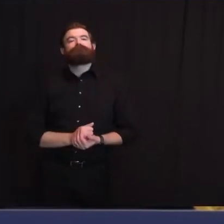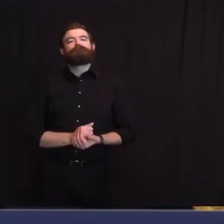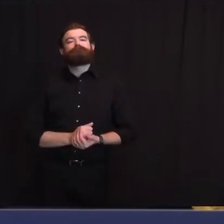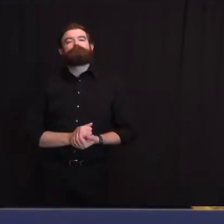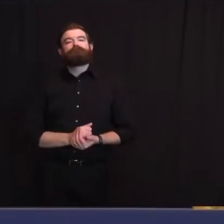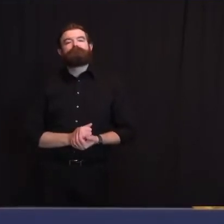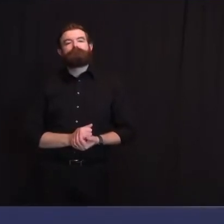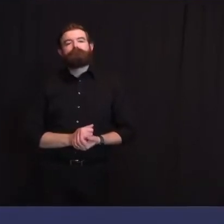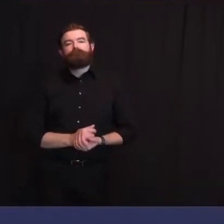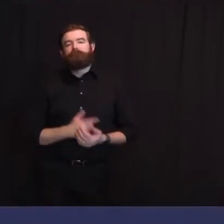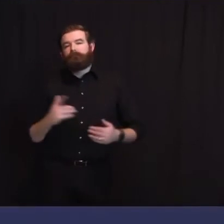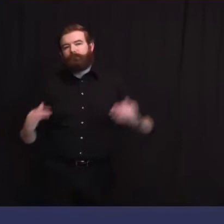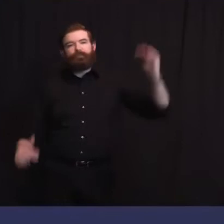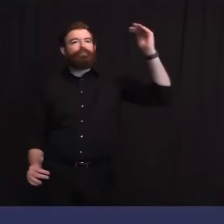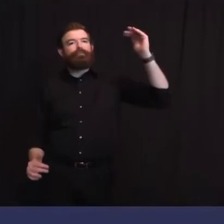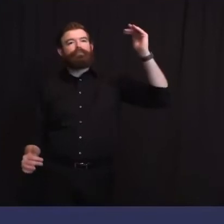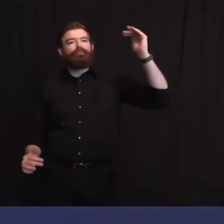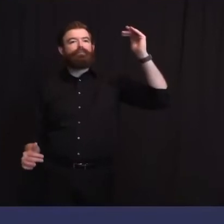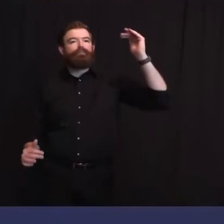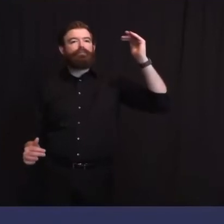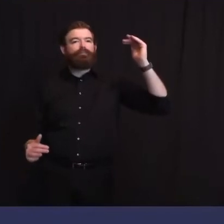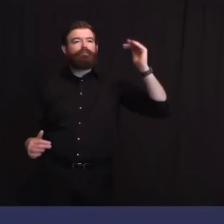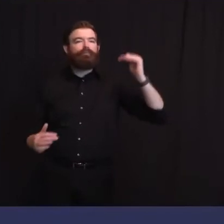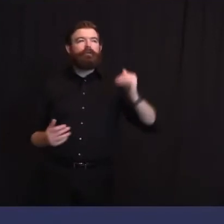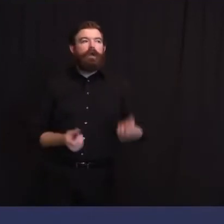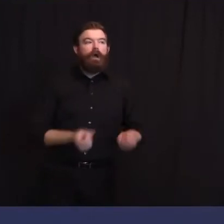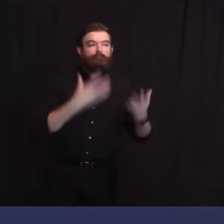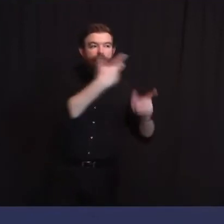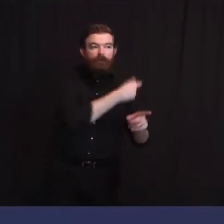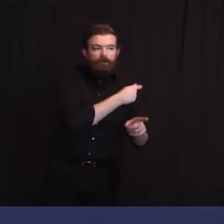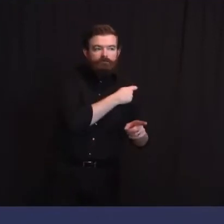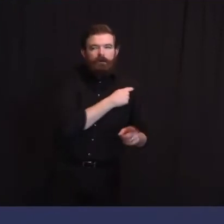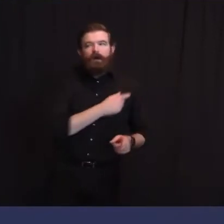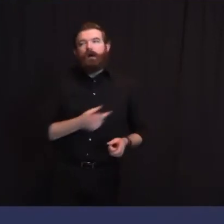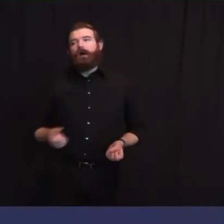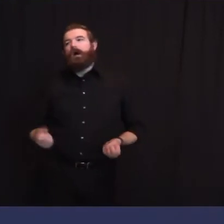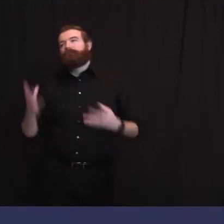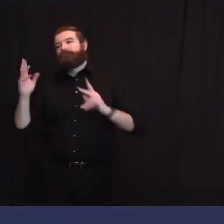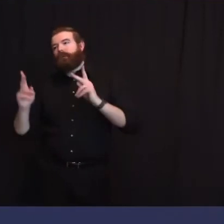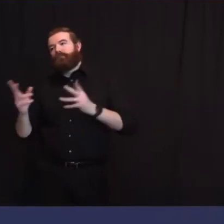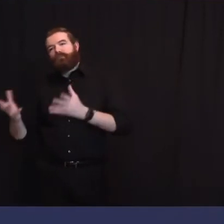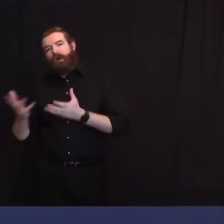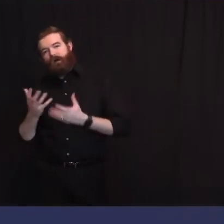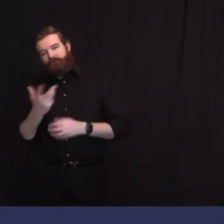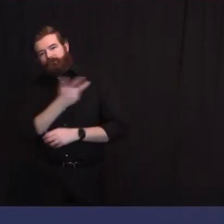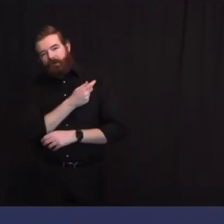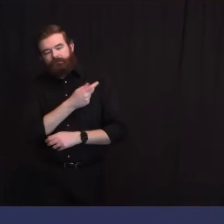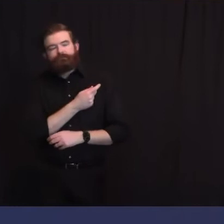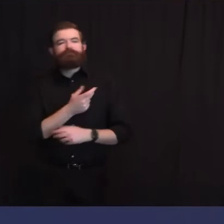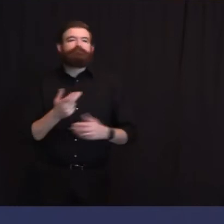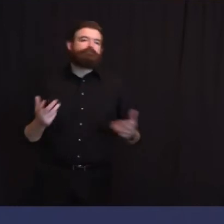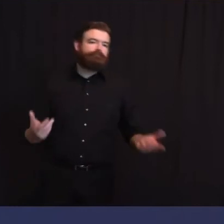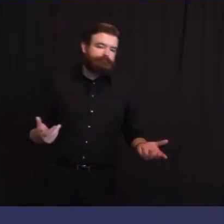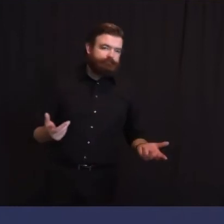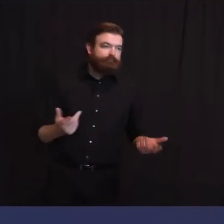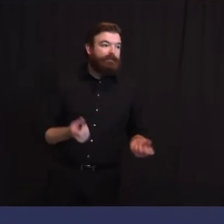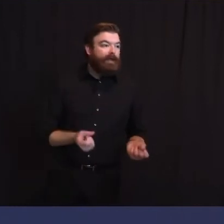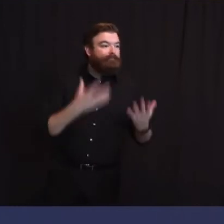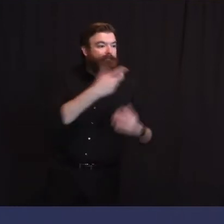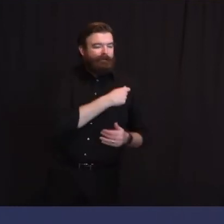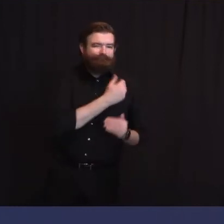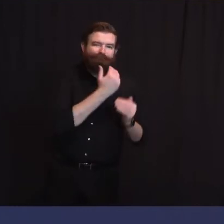of supply from the feds, is stark, to say the least. And we know there are folks who are frustrated, we're going to go live with that phone number